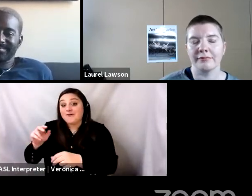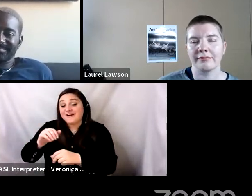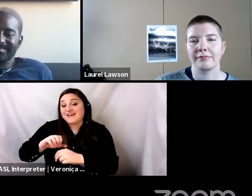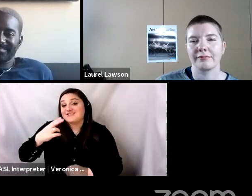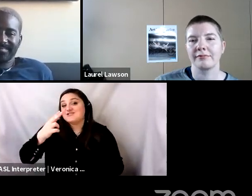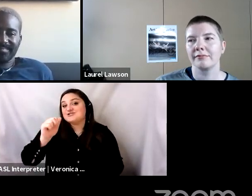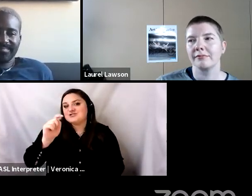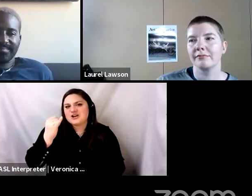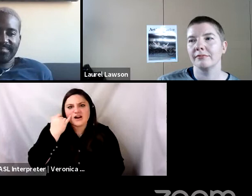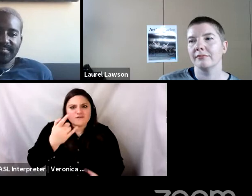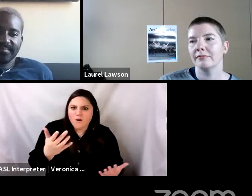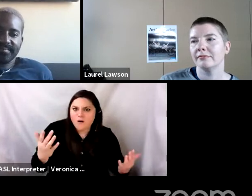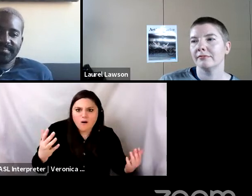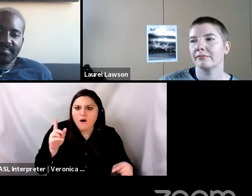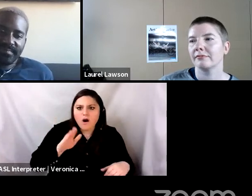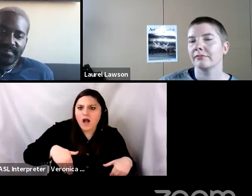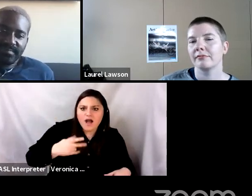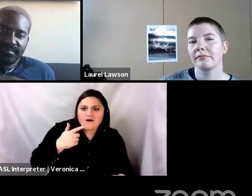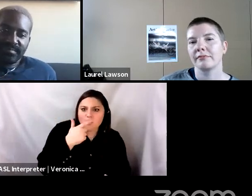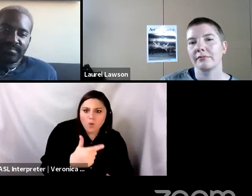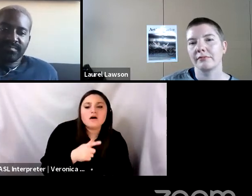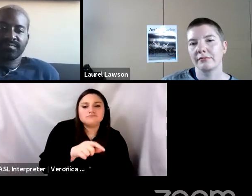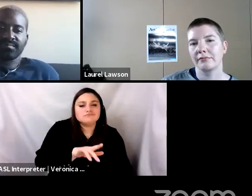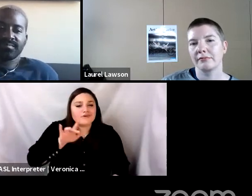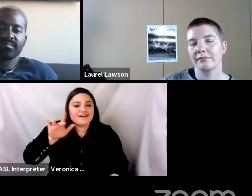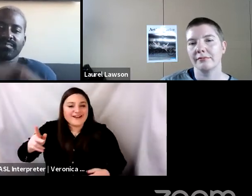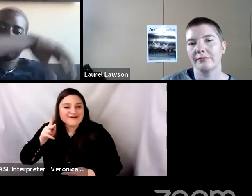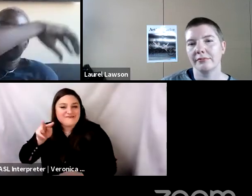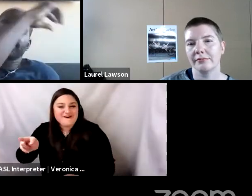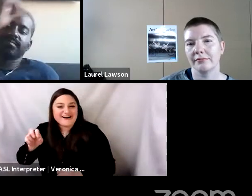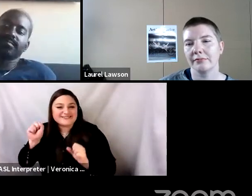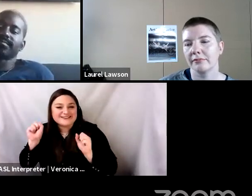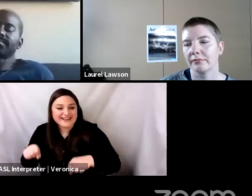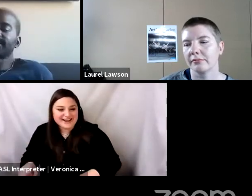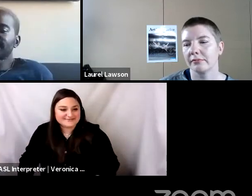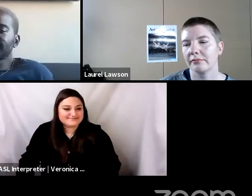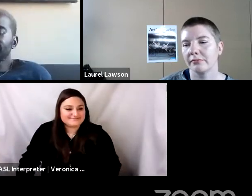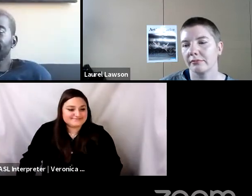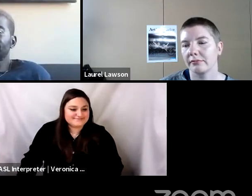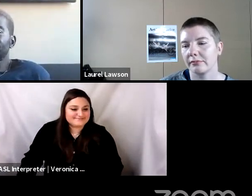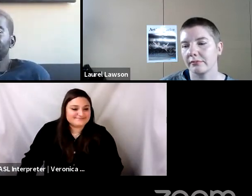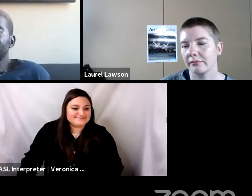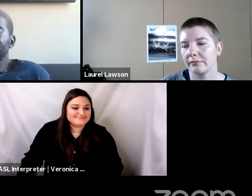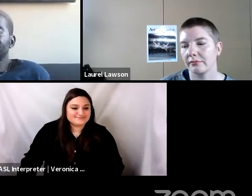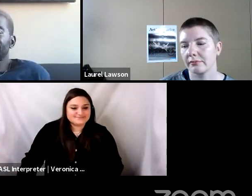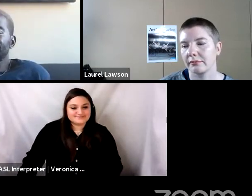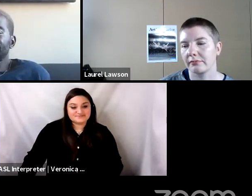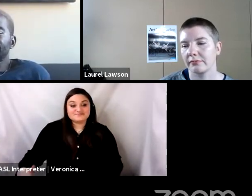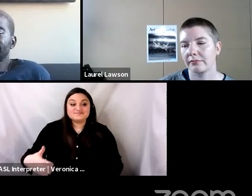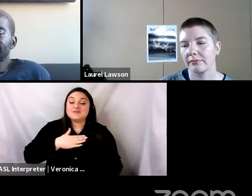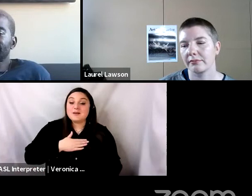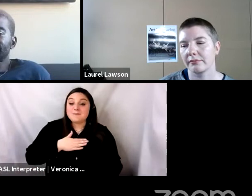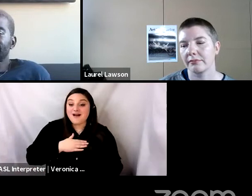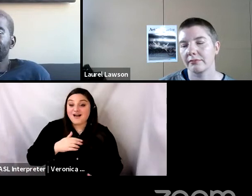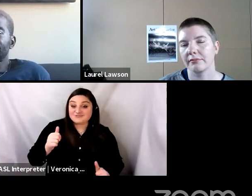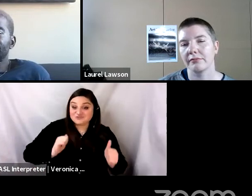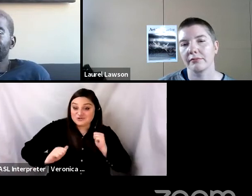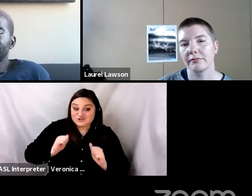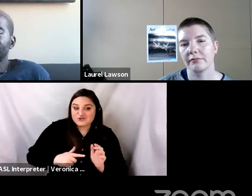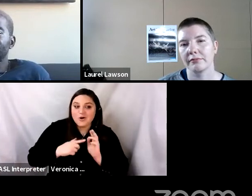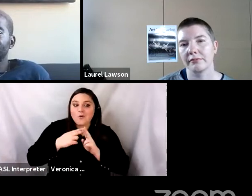So I shared this work called The Walls of My Room Are Curved, and it is